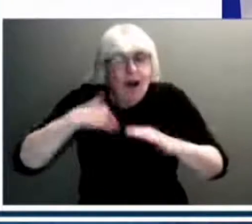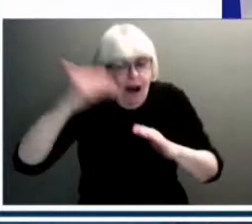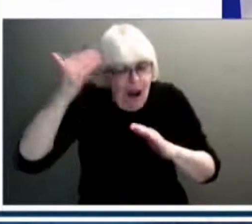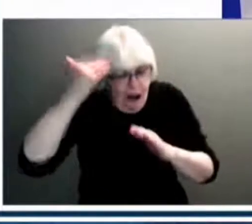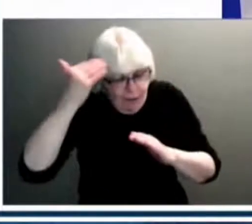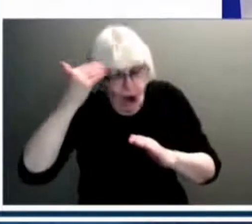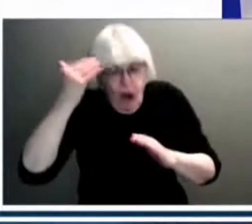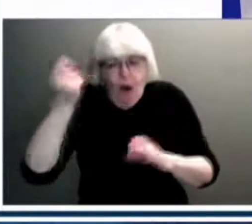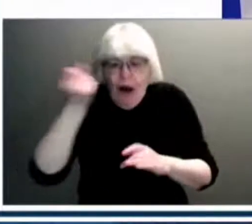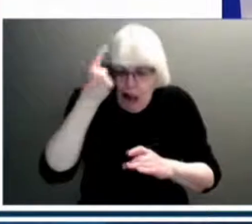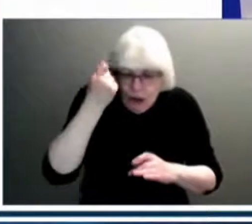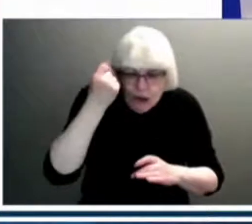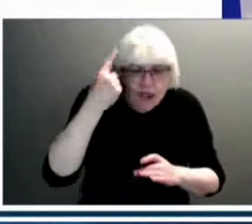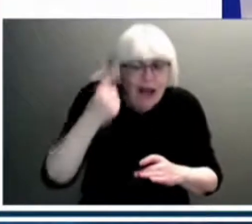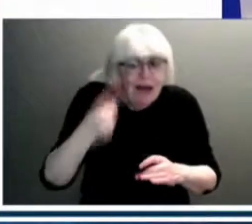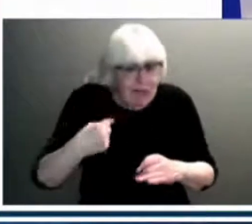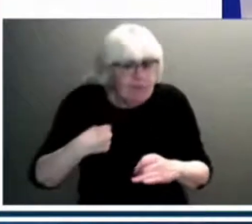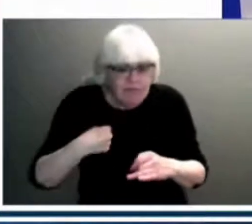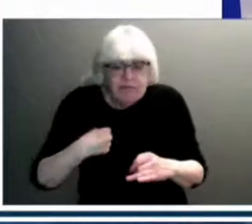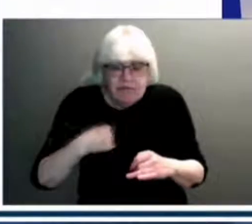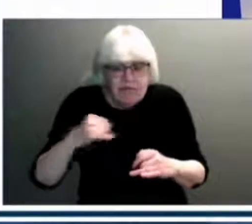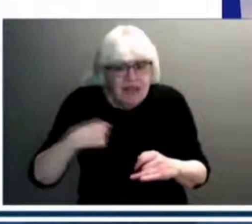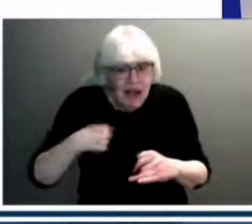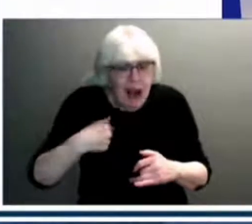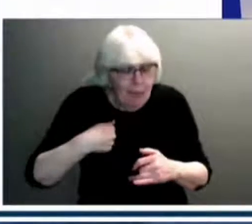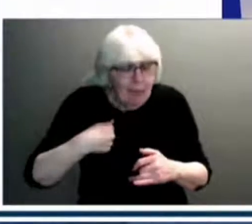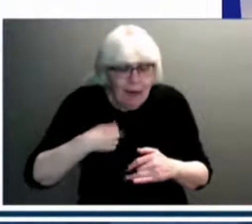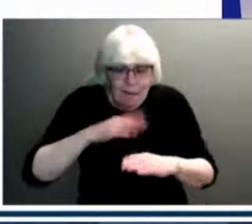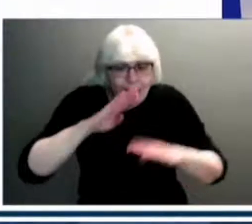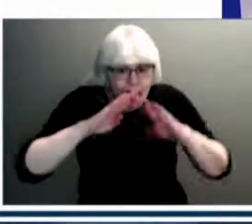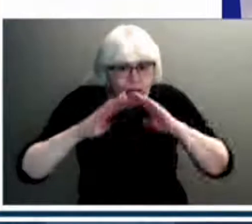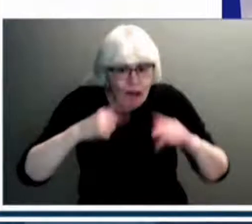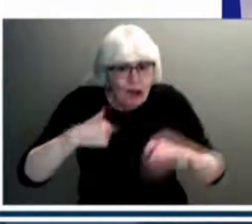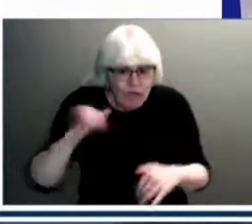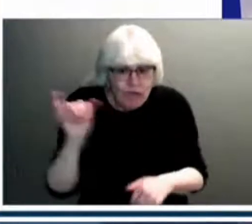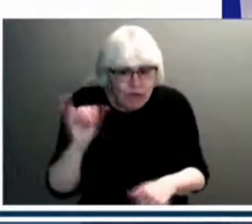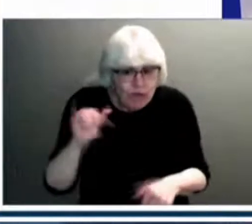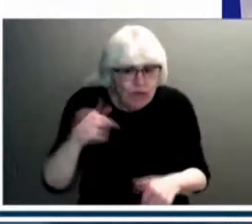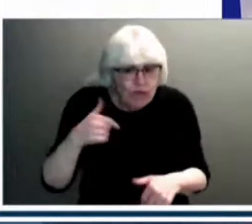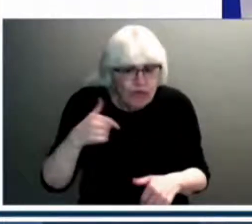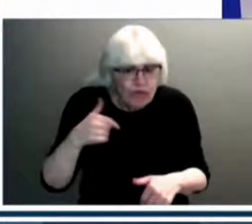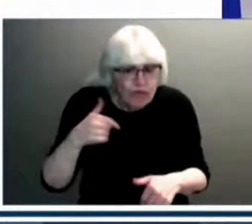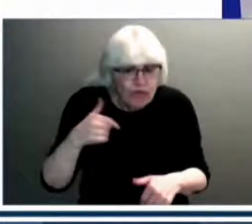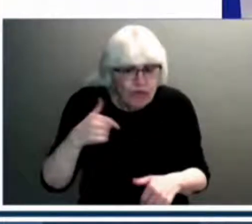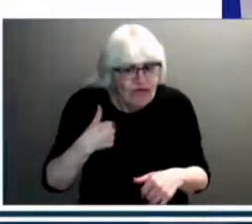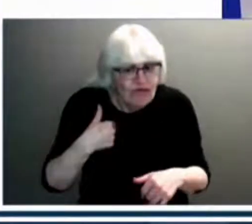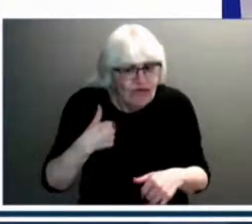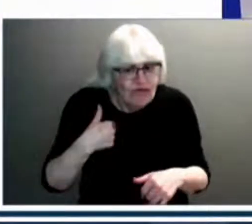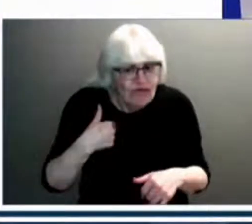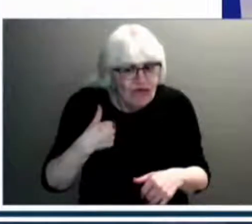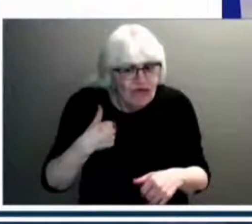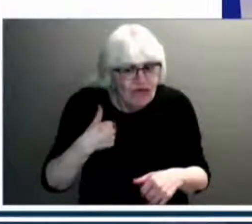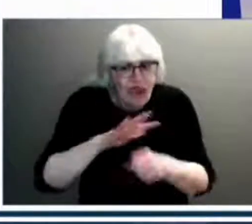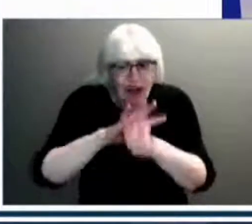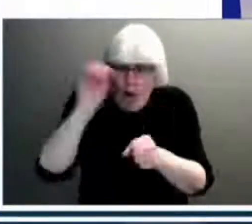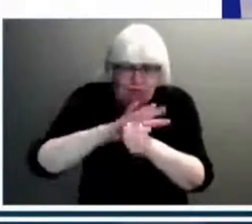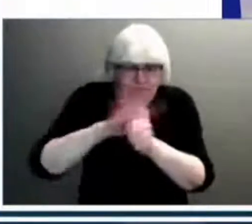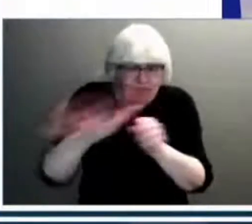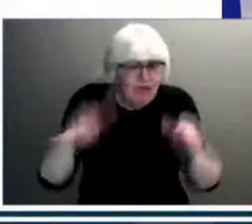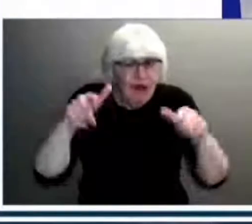frustrated. This variant is presenting our biggest challenge with COVID to date. And